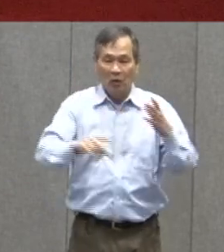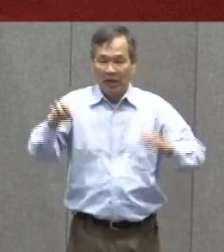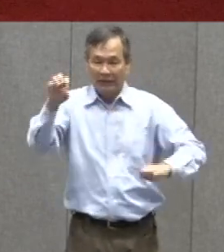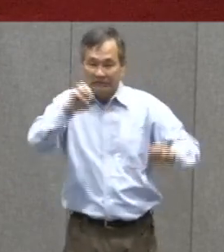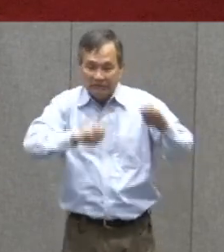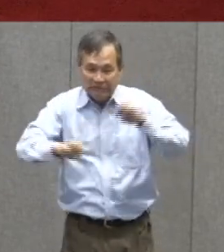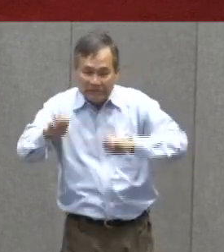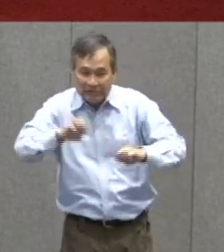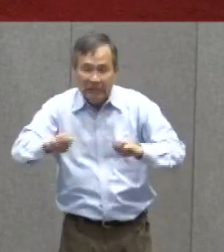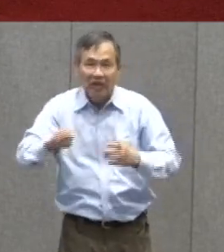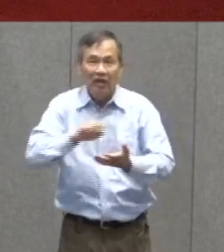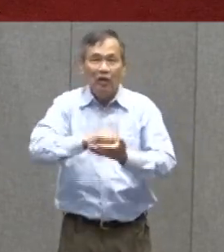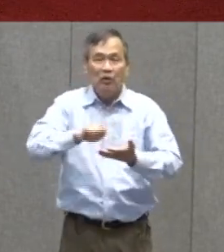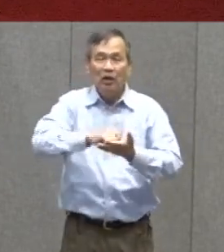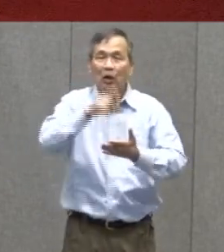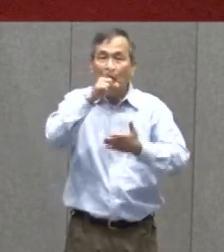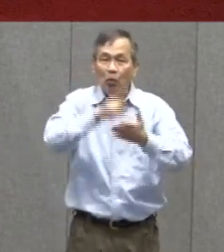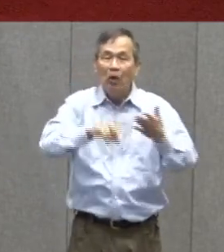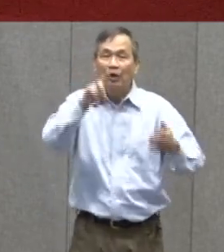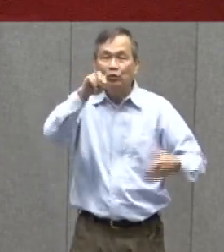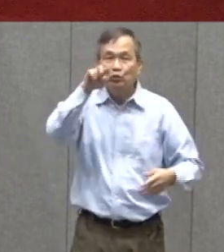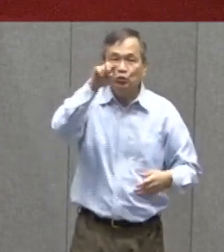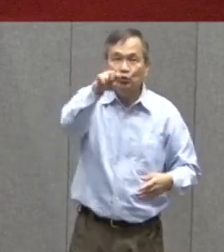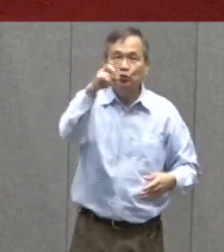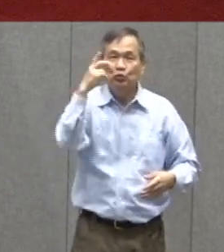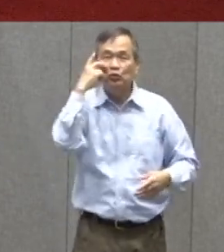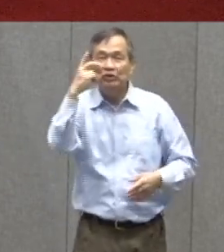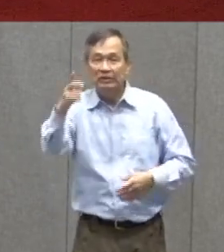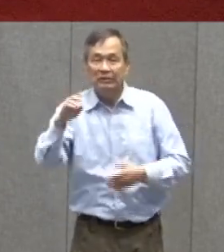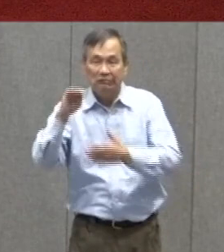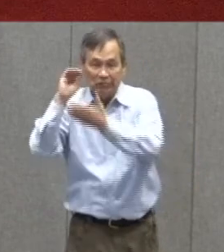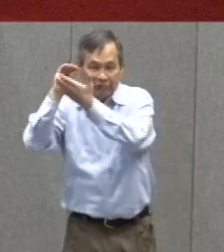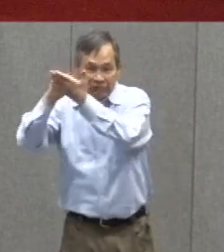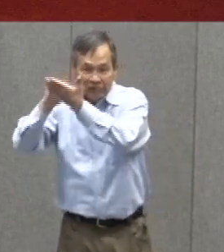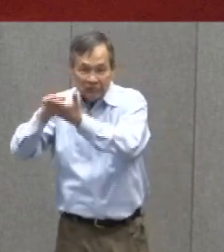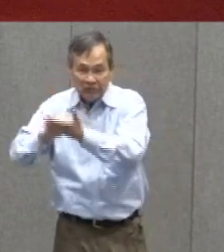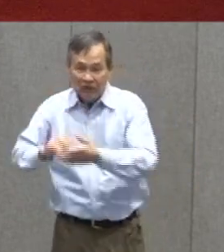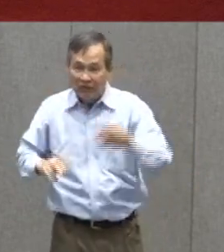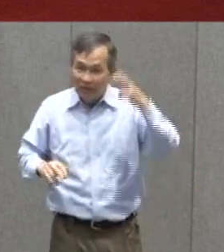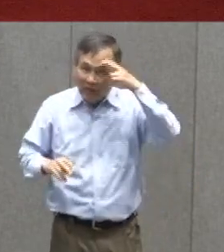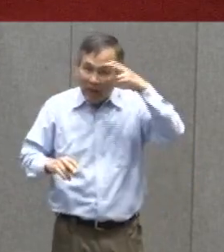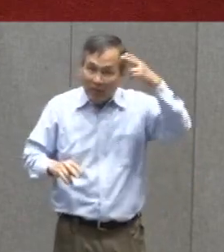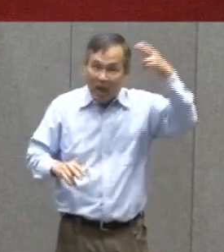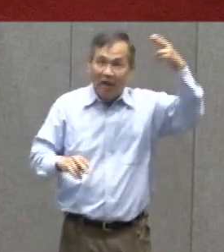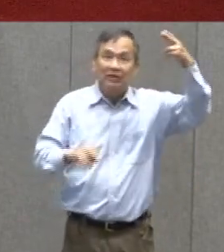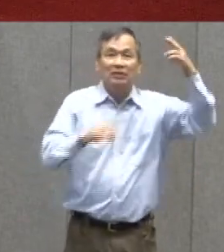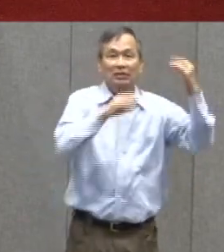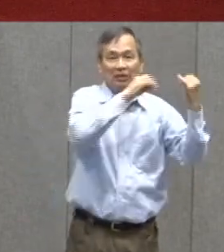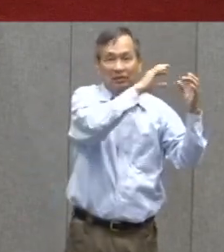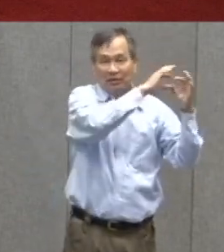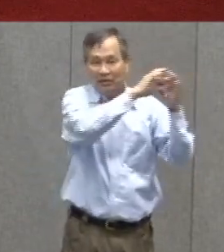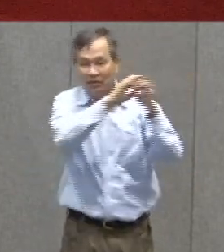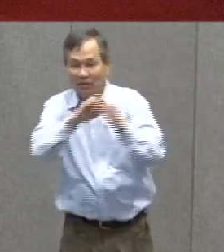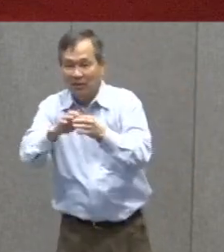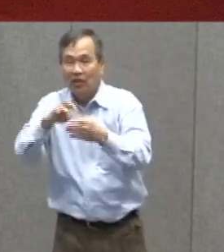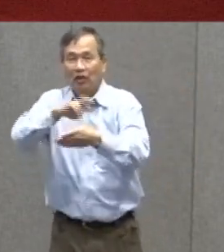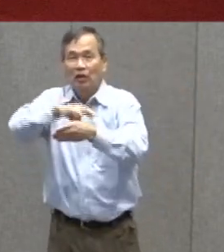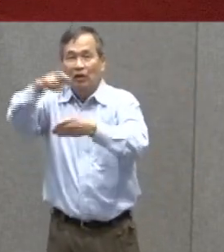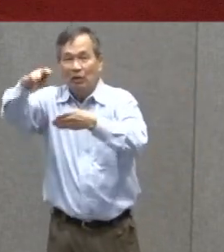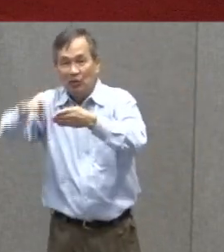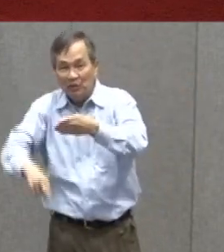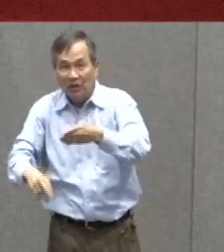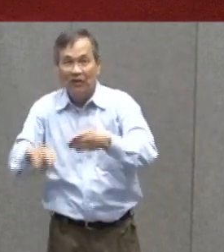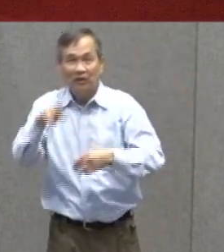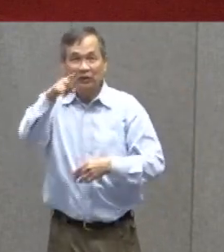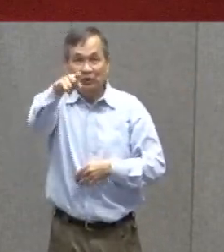do? You have to write down all the different steps that go from a hypothesis all the way to the results. So you have to be able